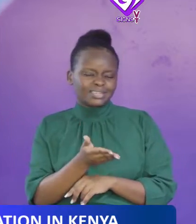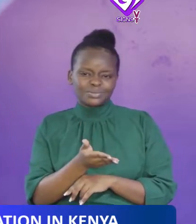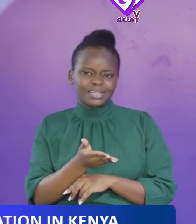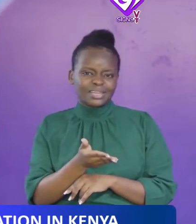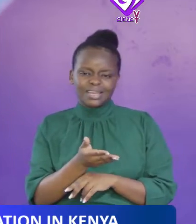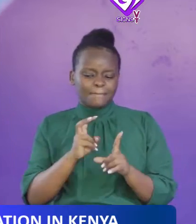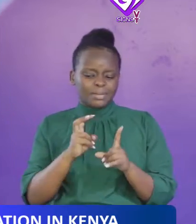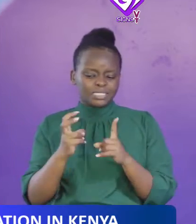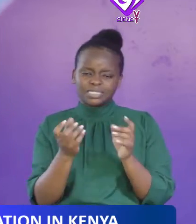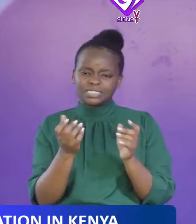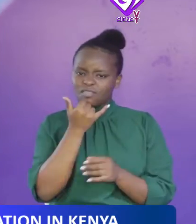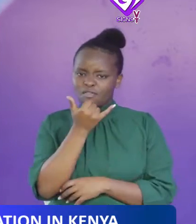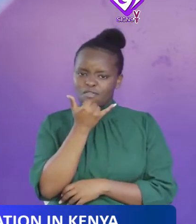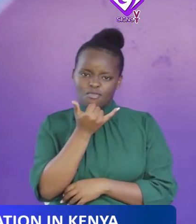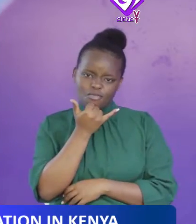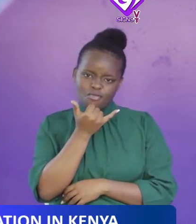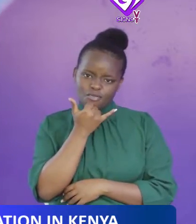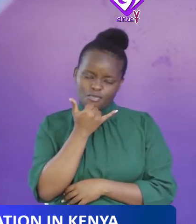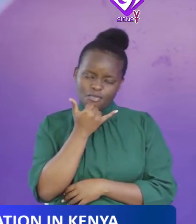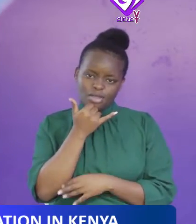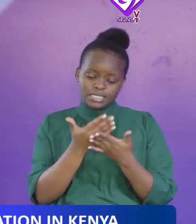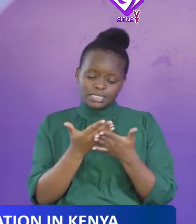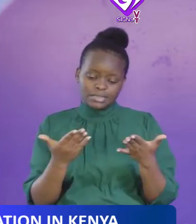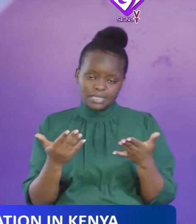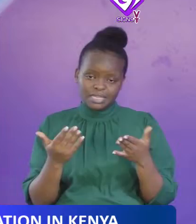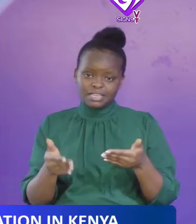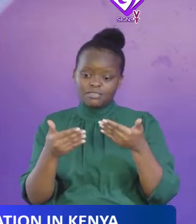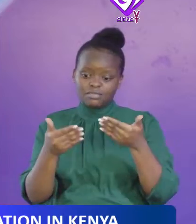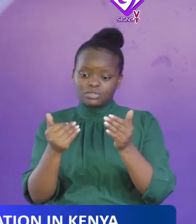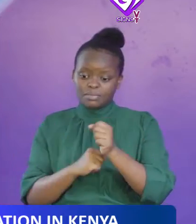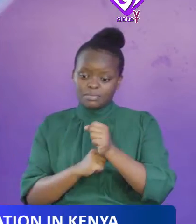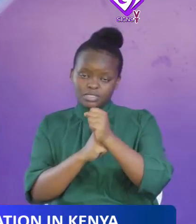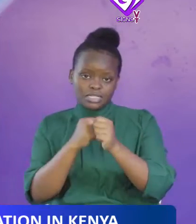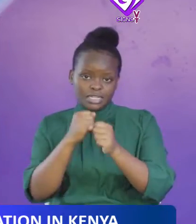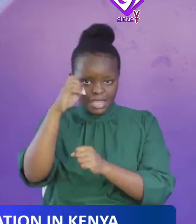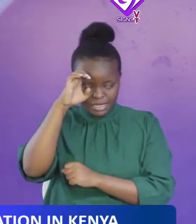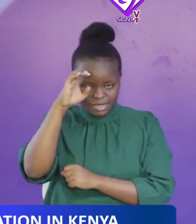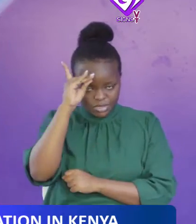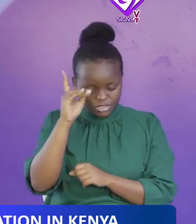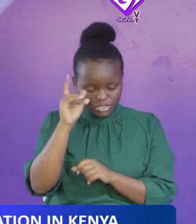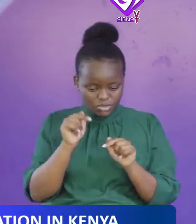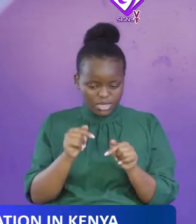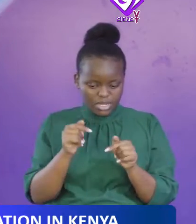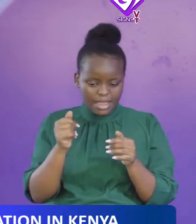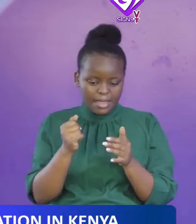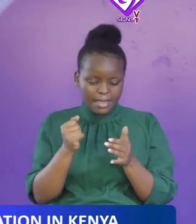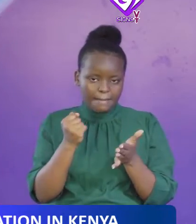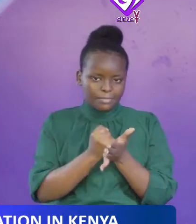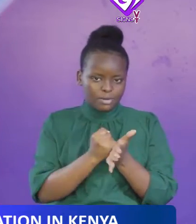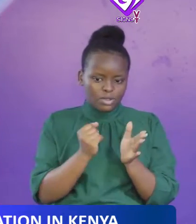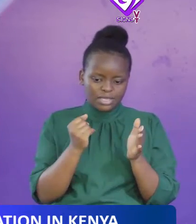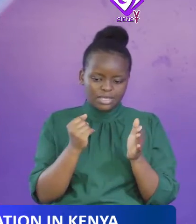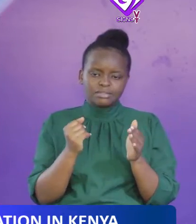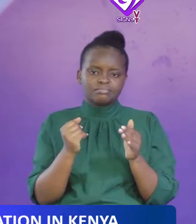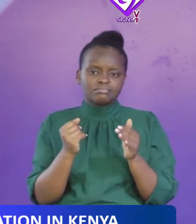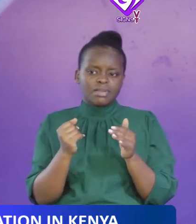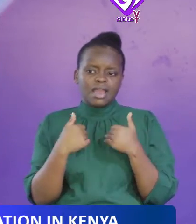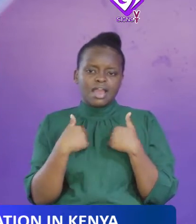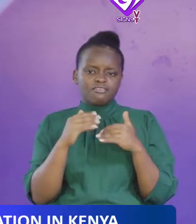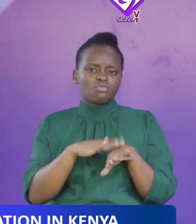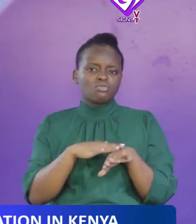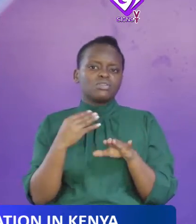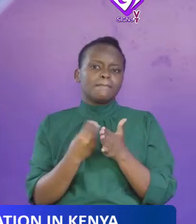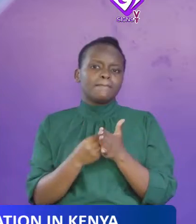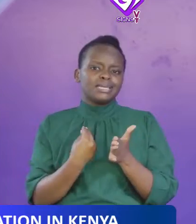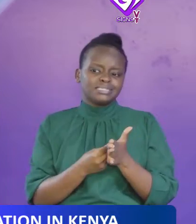at that way. This is something that gives you support on education. Today you're well employed, you're earning good money.